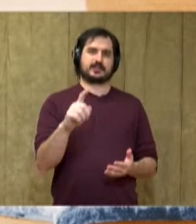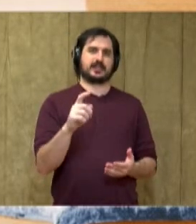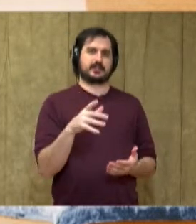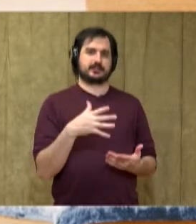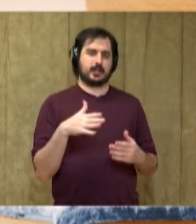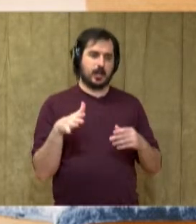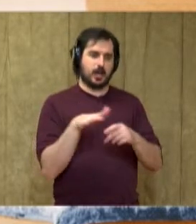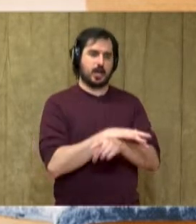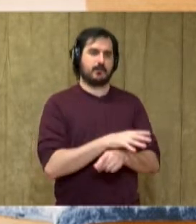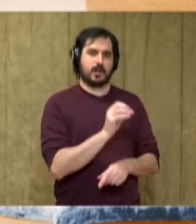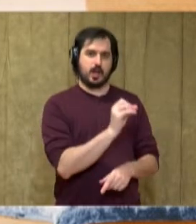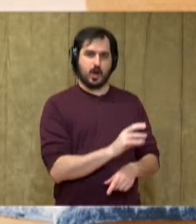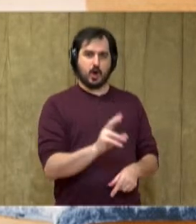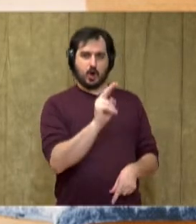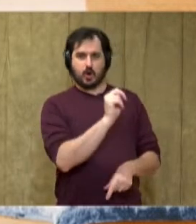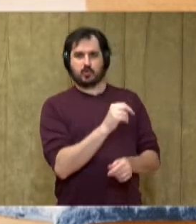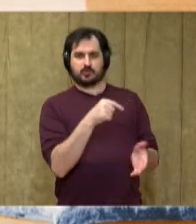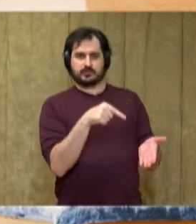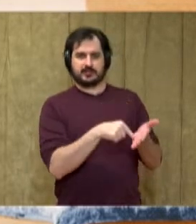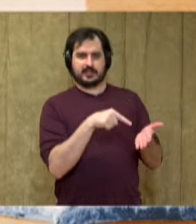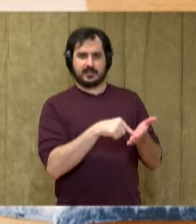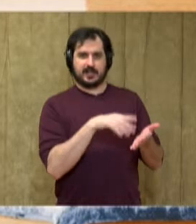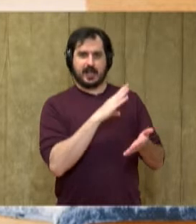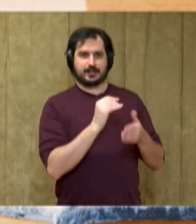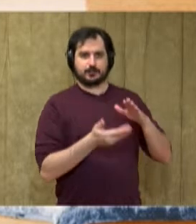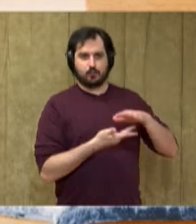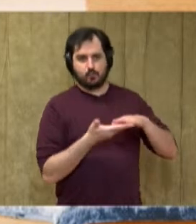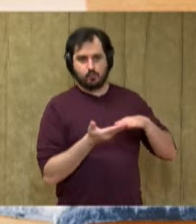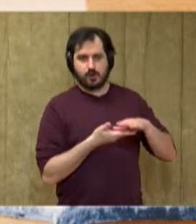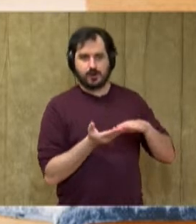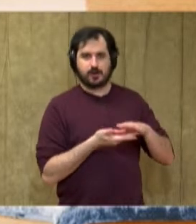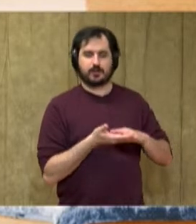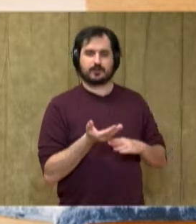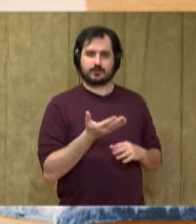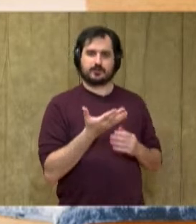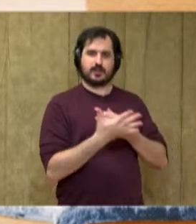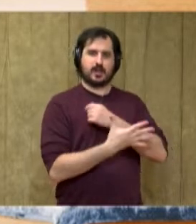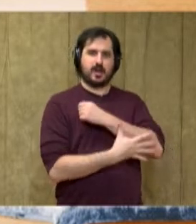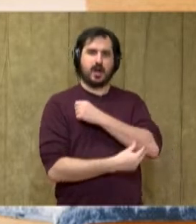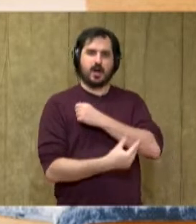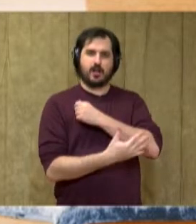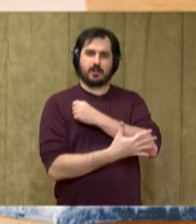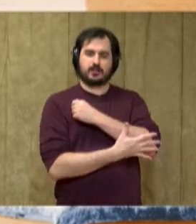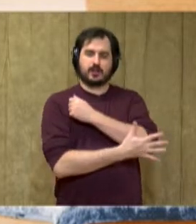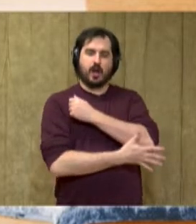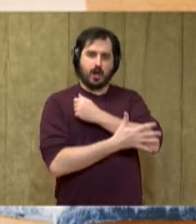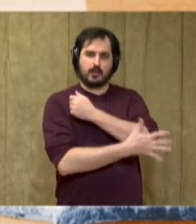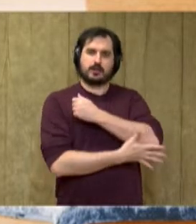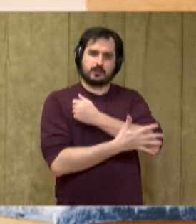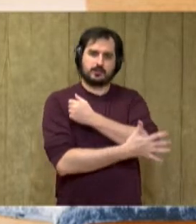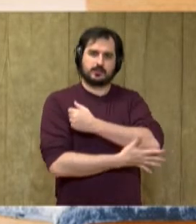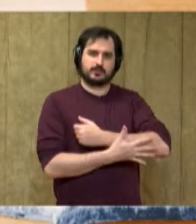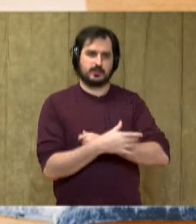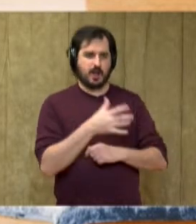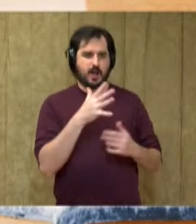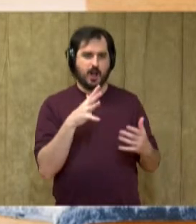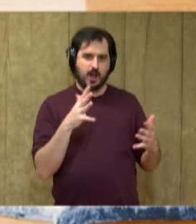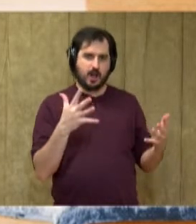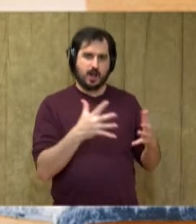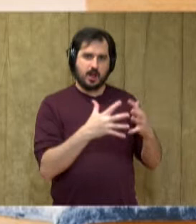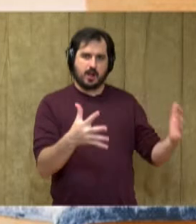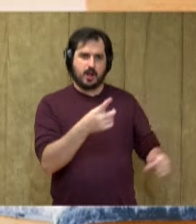debts. And to run the colonies, a lot of them thought paying twice wasn't one bit